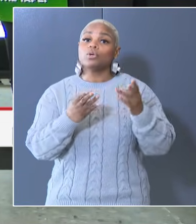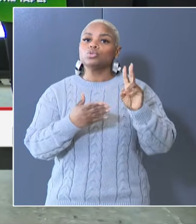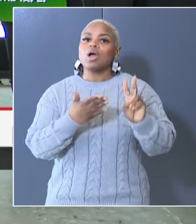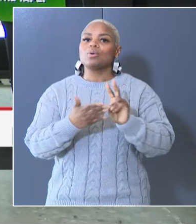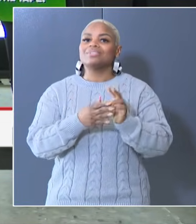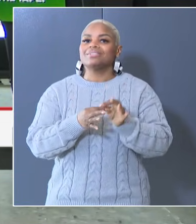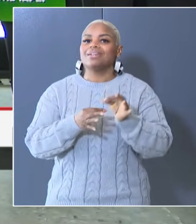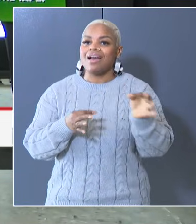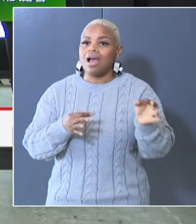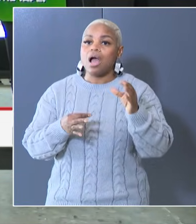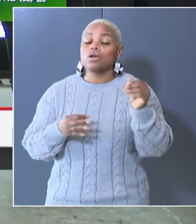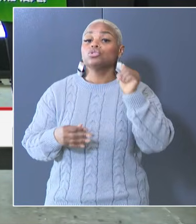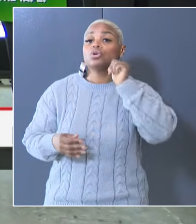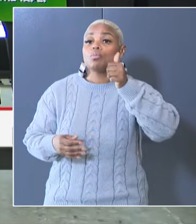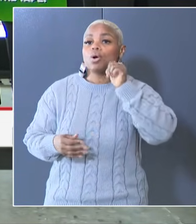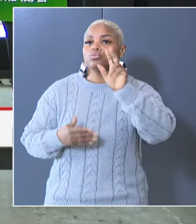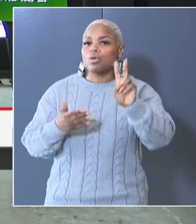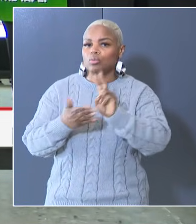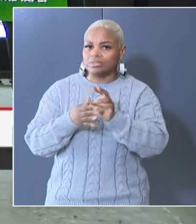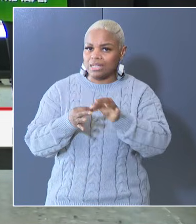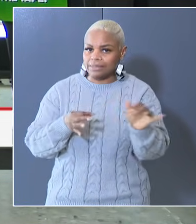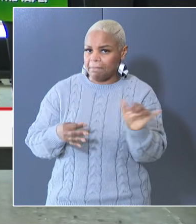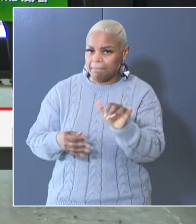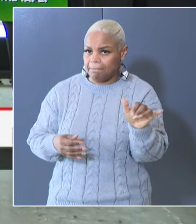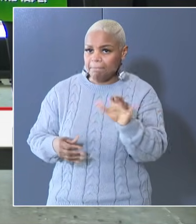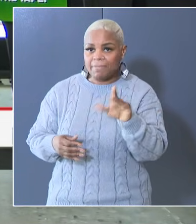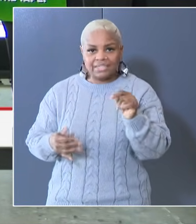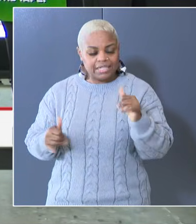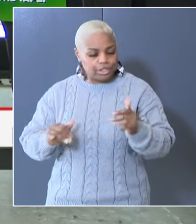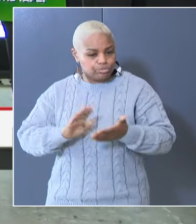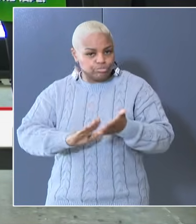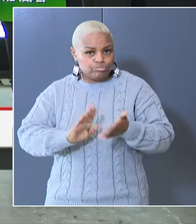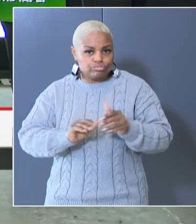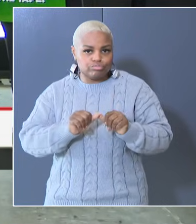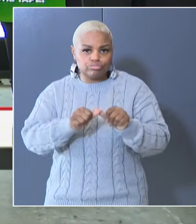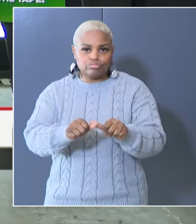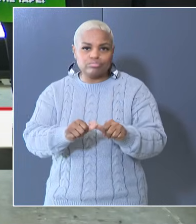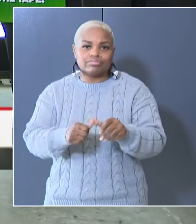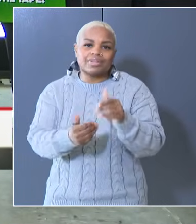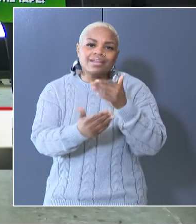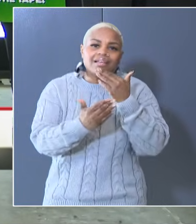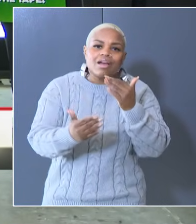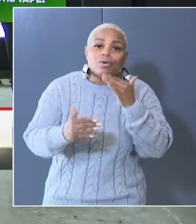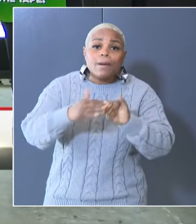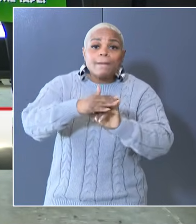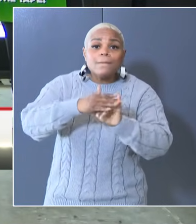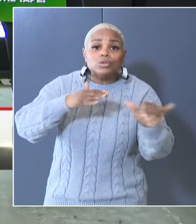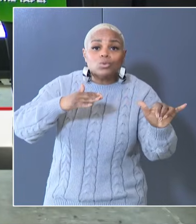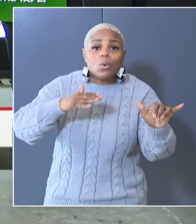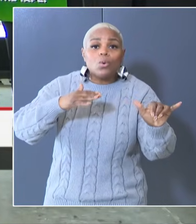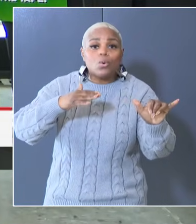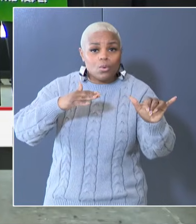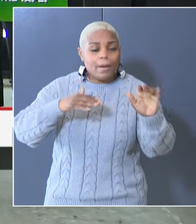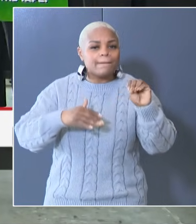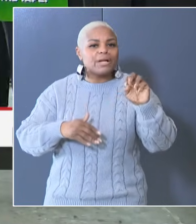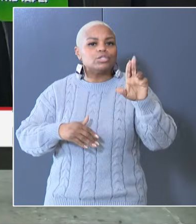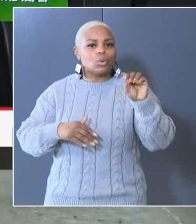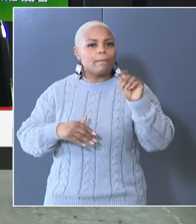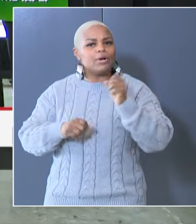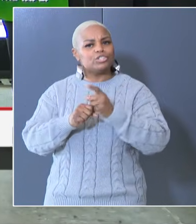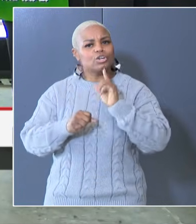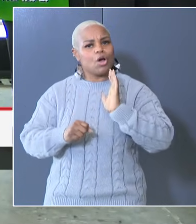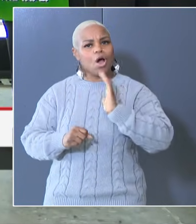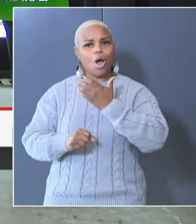2-hour delay. That our buses, and we're grateful to Metro for ensuring that mass transit is moving. Our